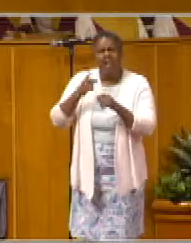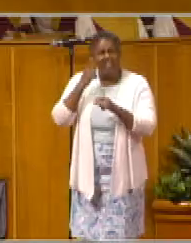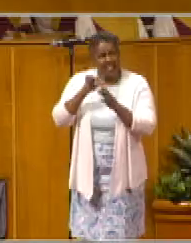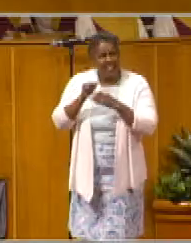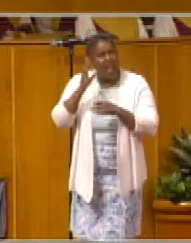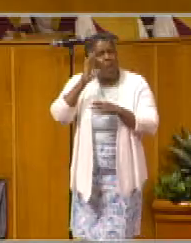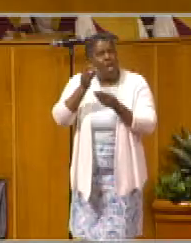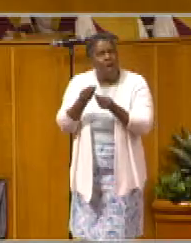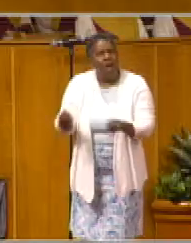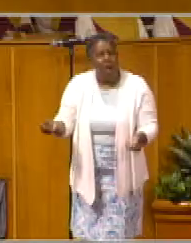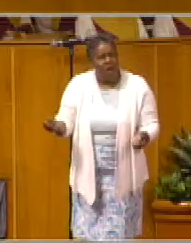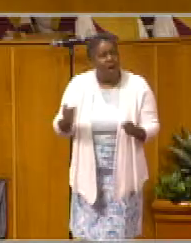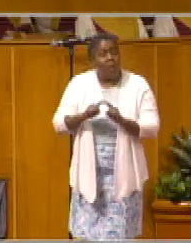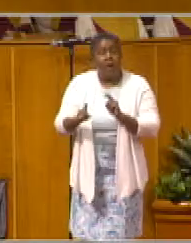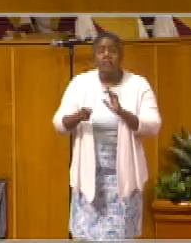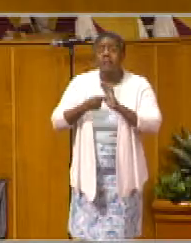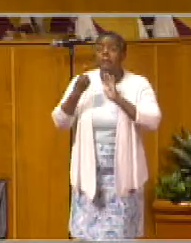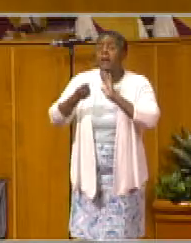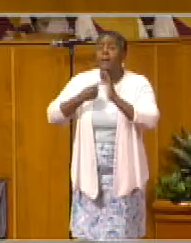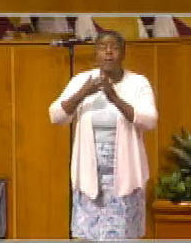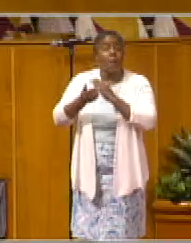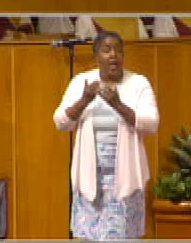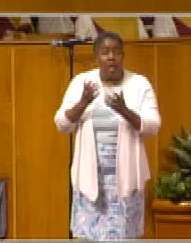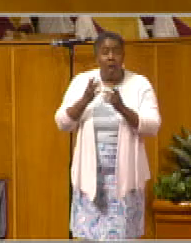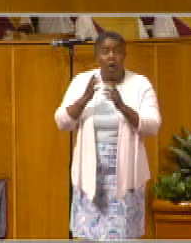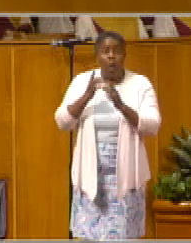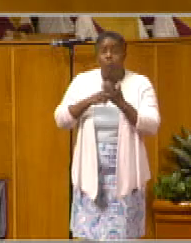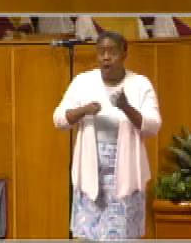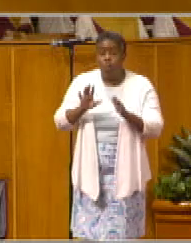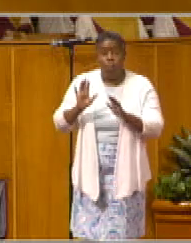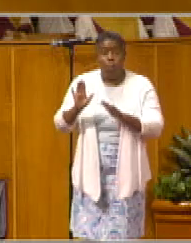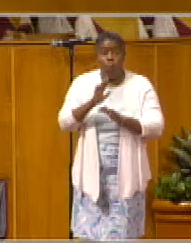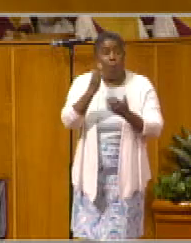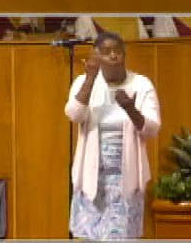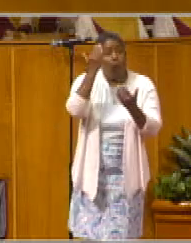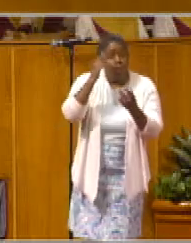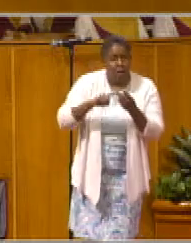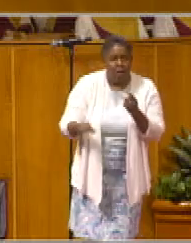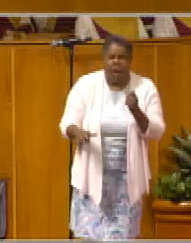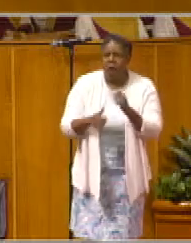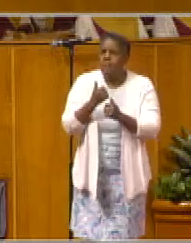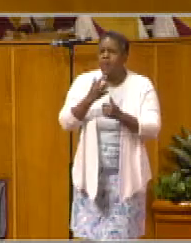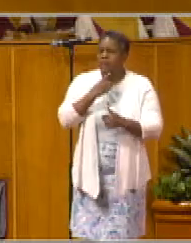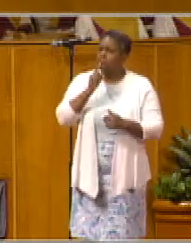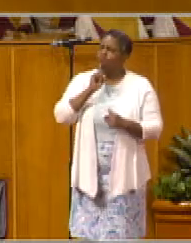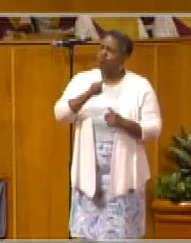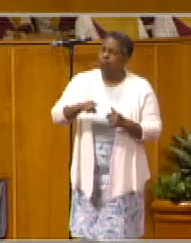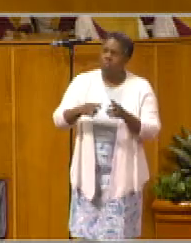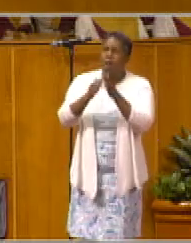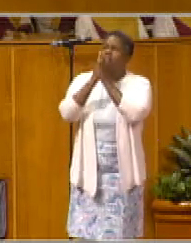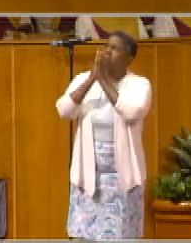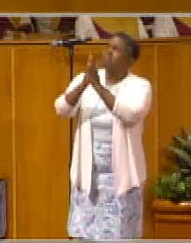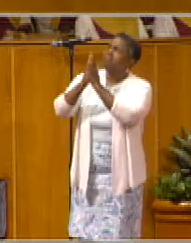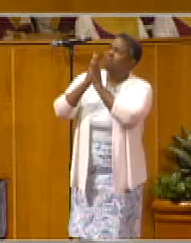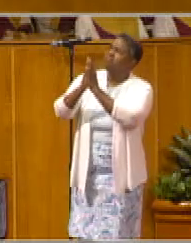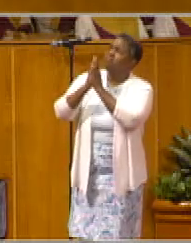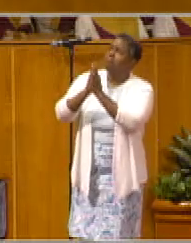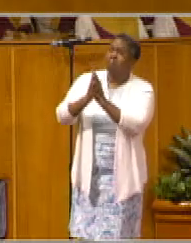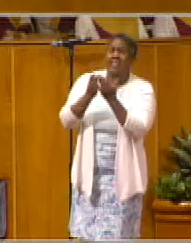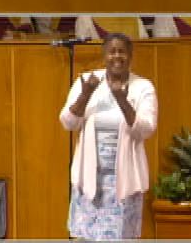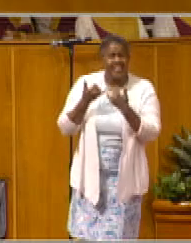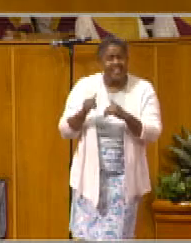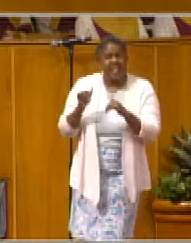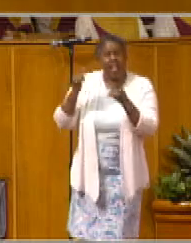But sometimes, in spite of our highest hopes and our most sincere prayers,